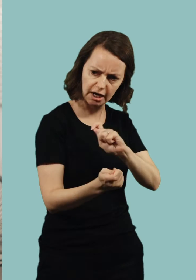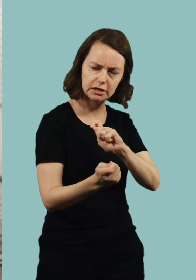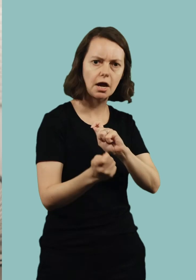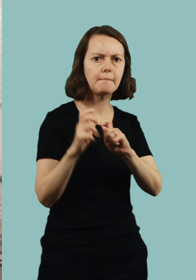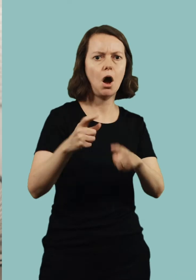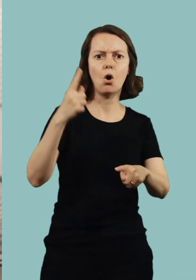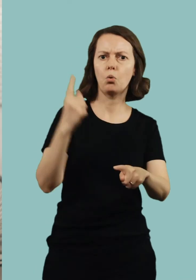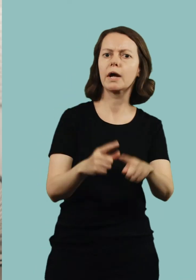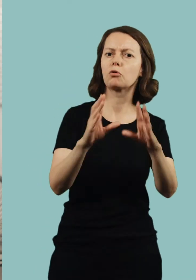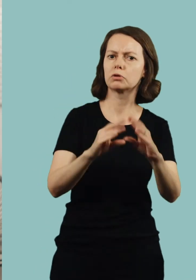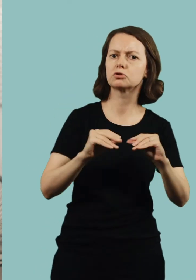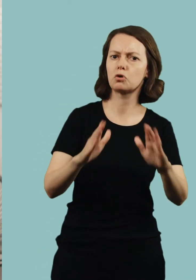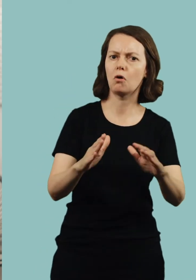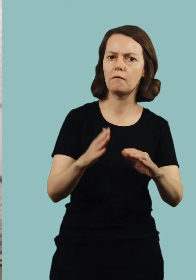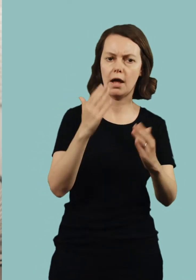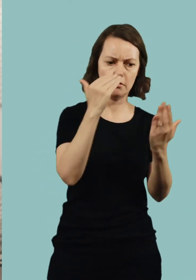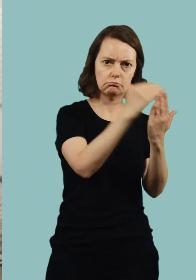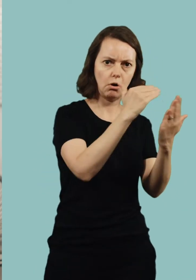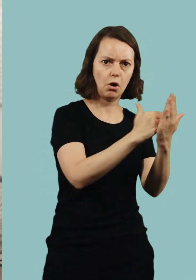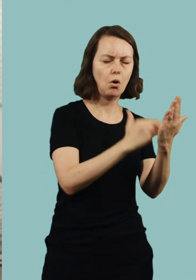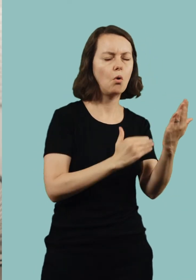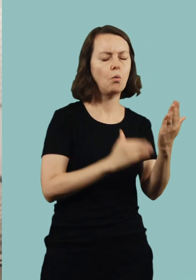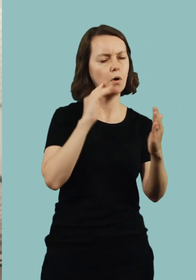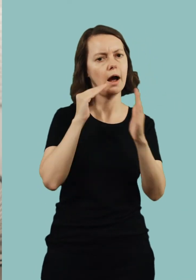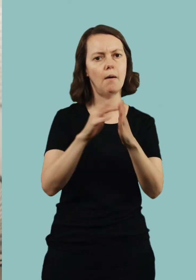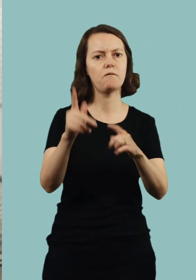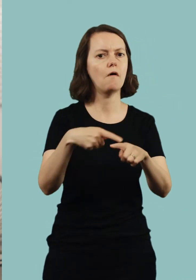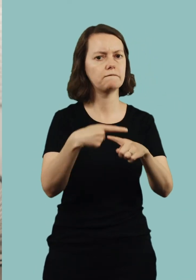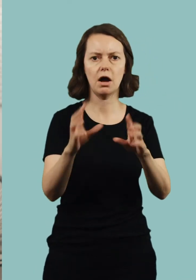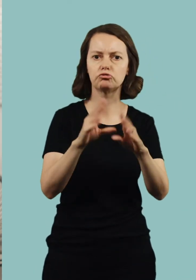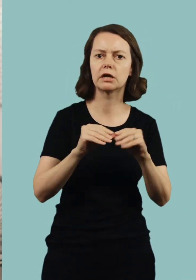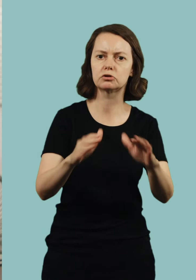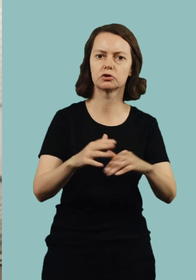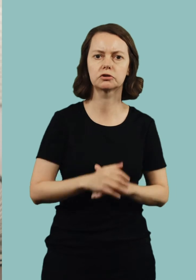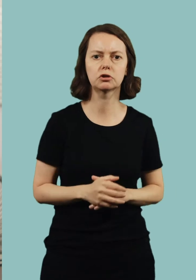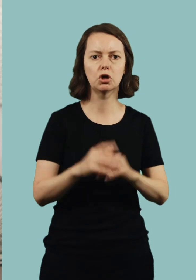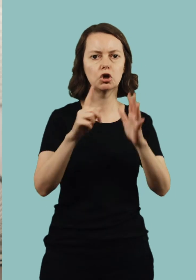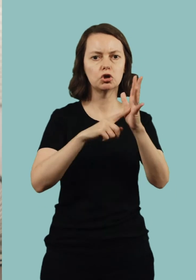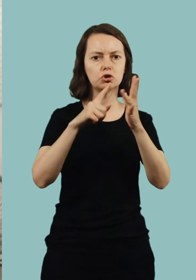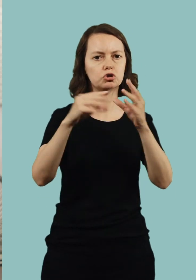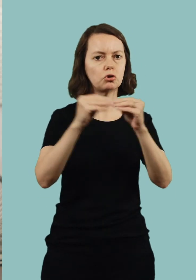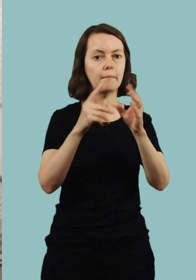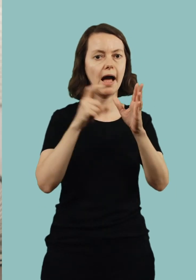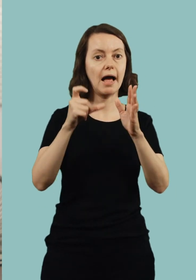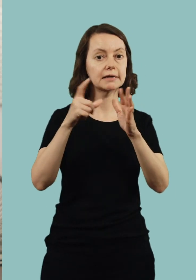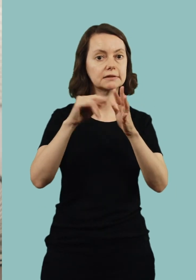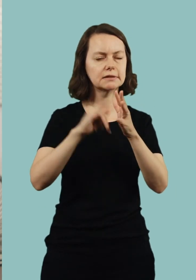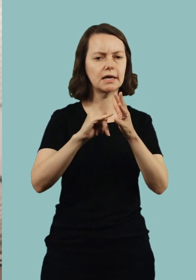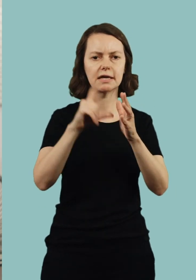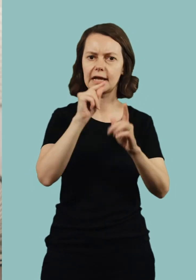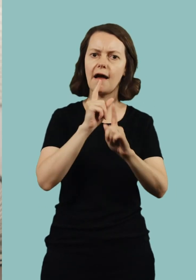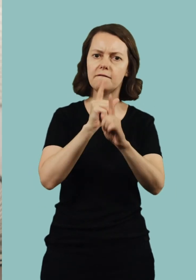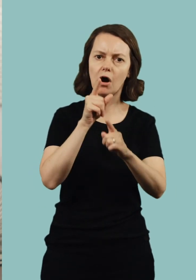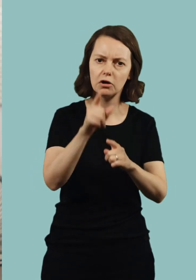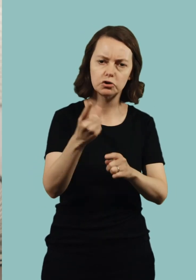physical adjustment, it needs to be addressed quickly, so having a good process is essential for this to happen.